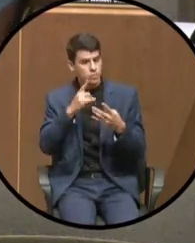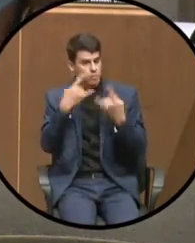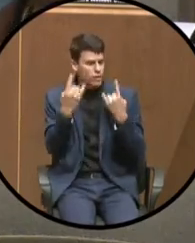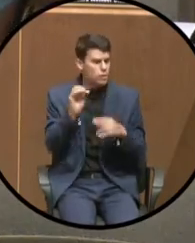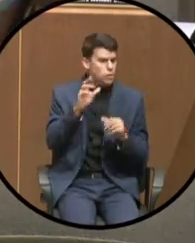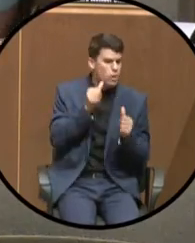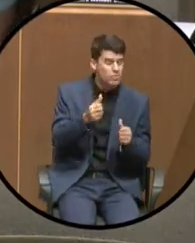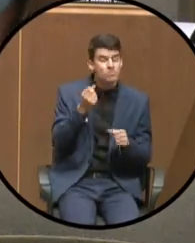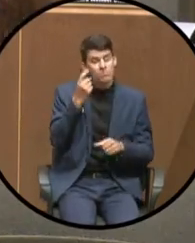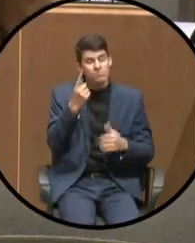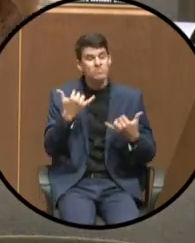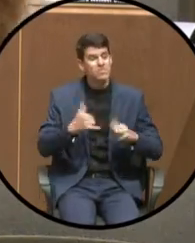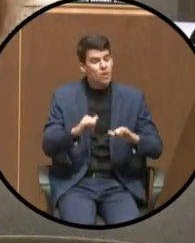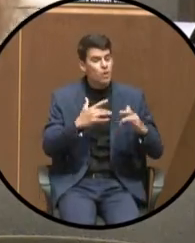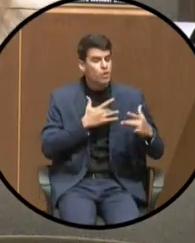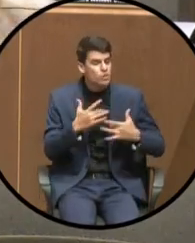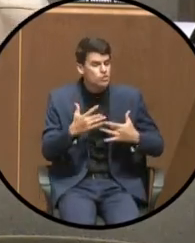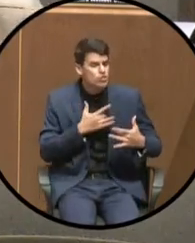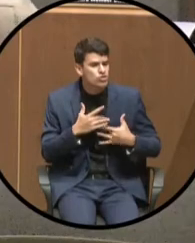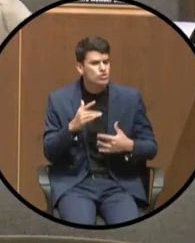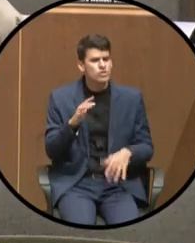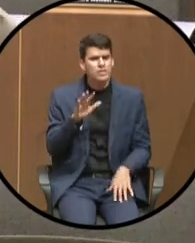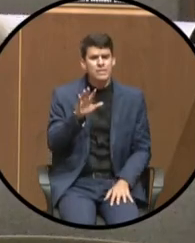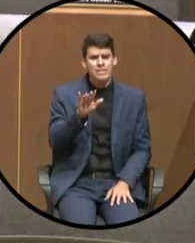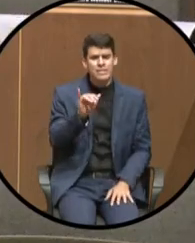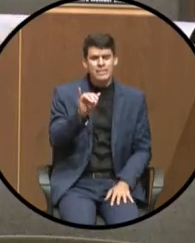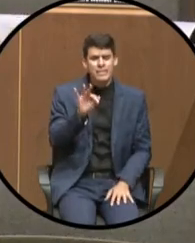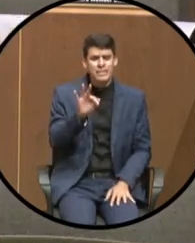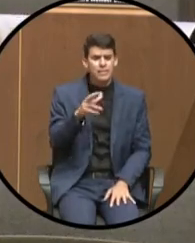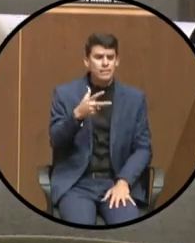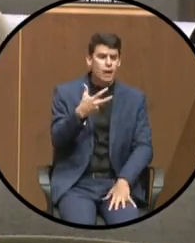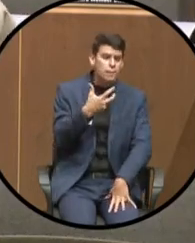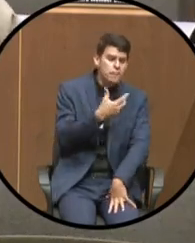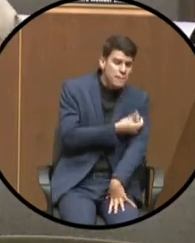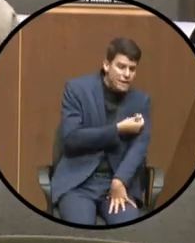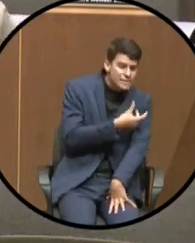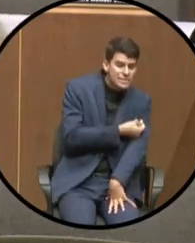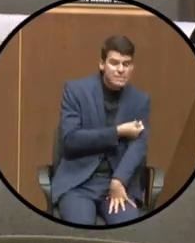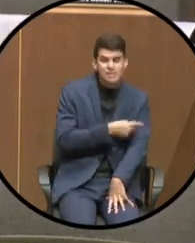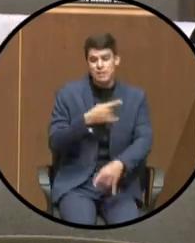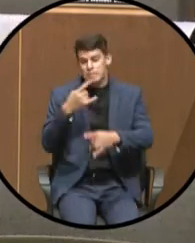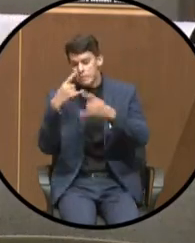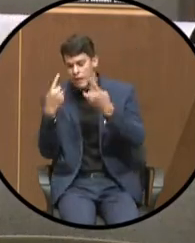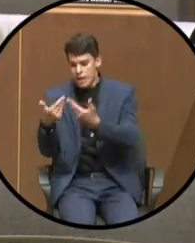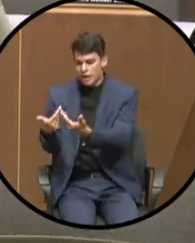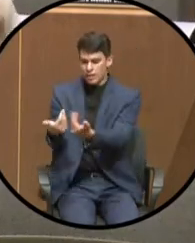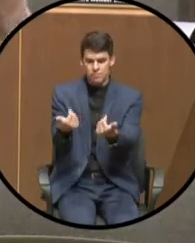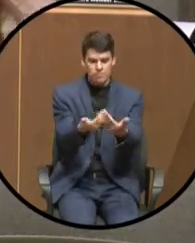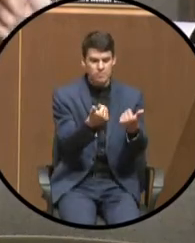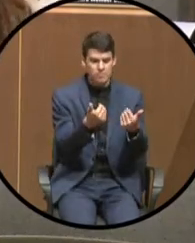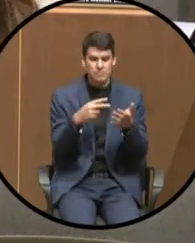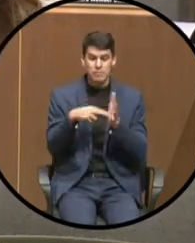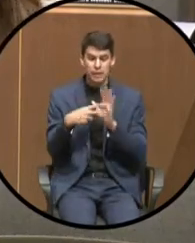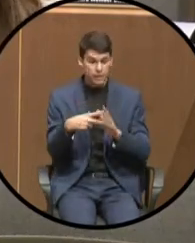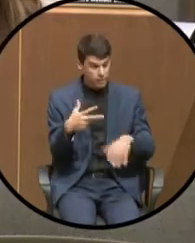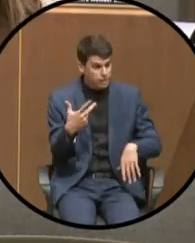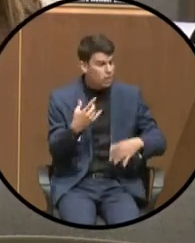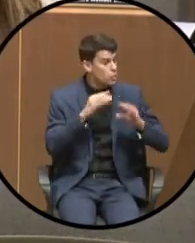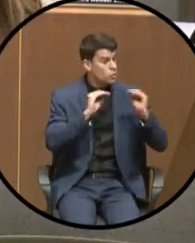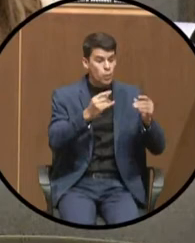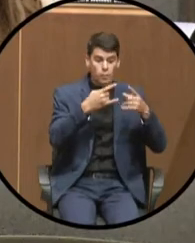about possible what vaccine mask right segregation of if you're vaxxed, no mask. If